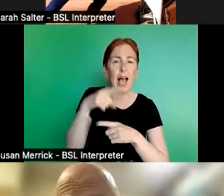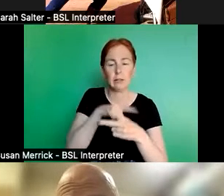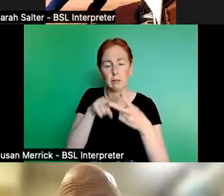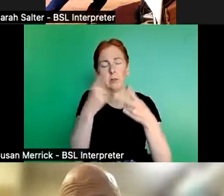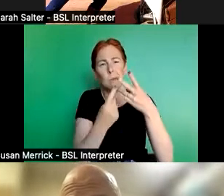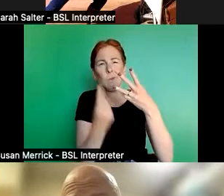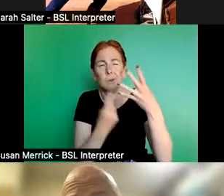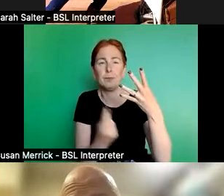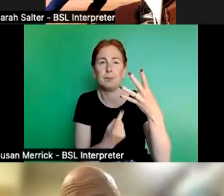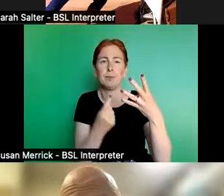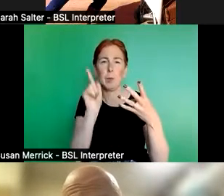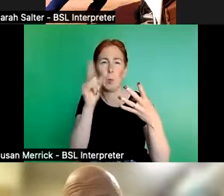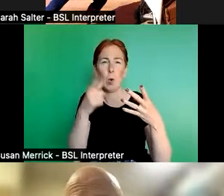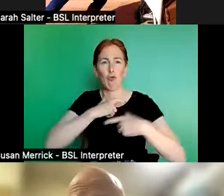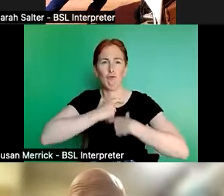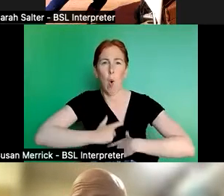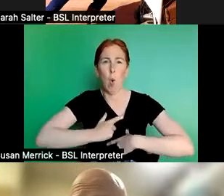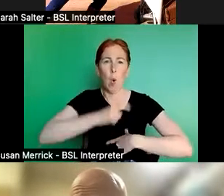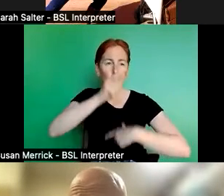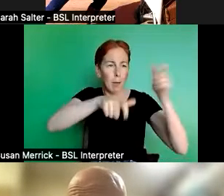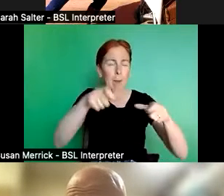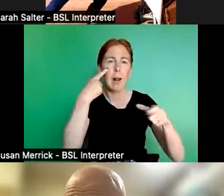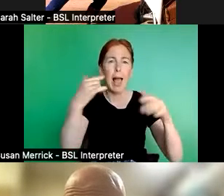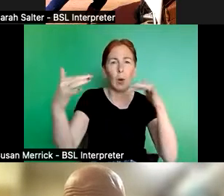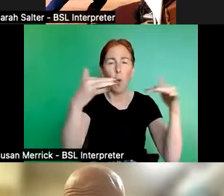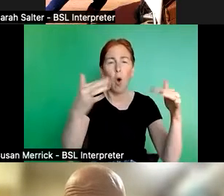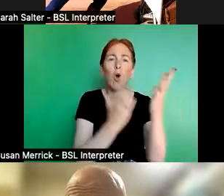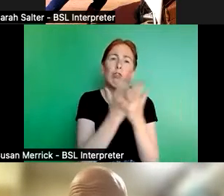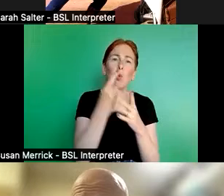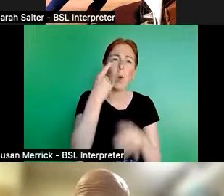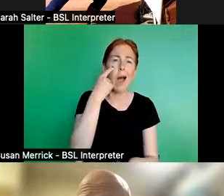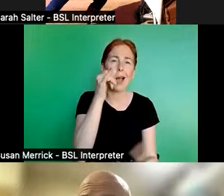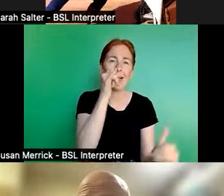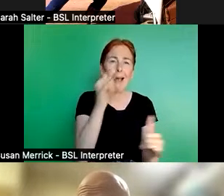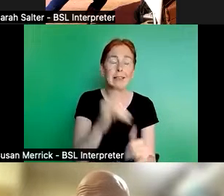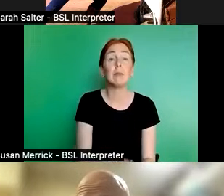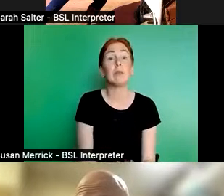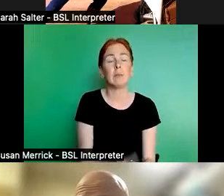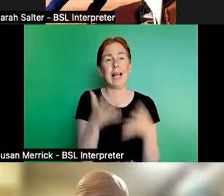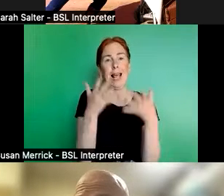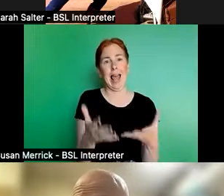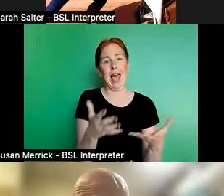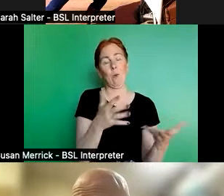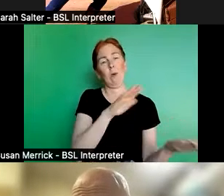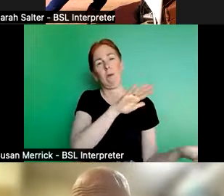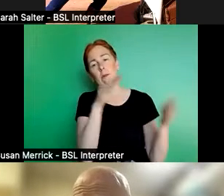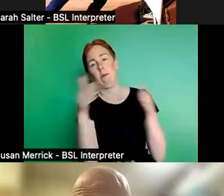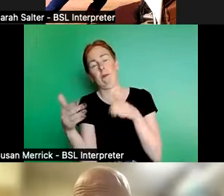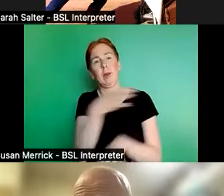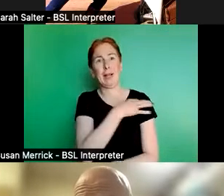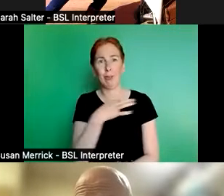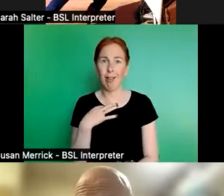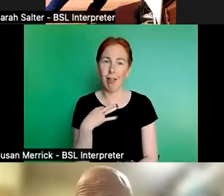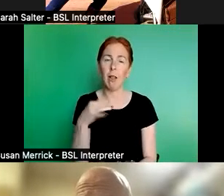of our vision testing, our eye movement testing, our strabismus,